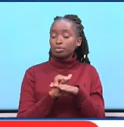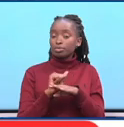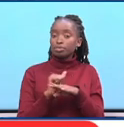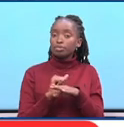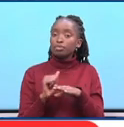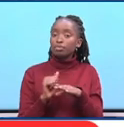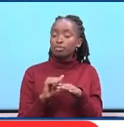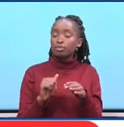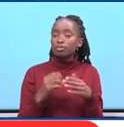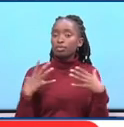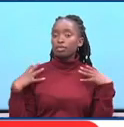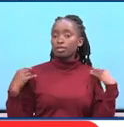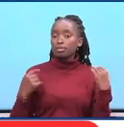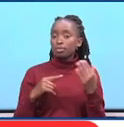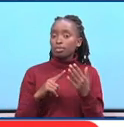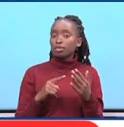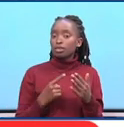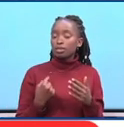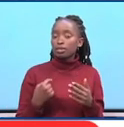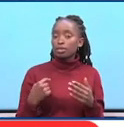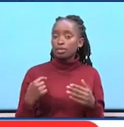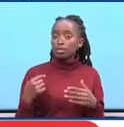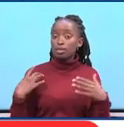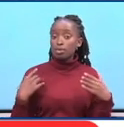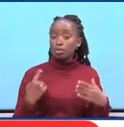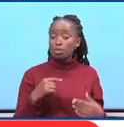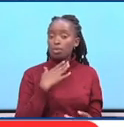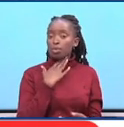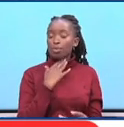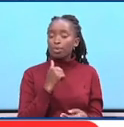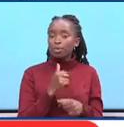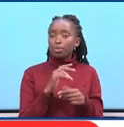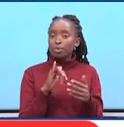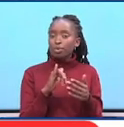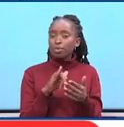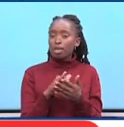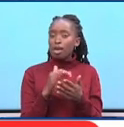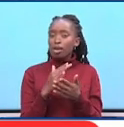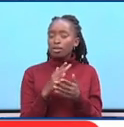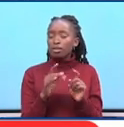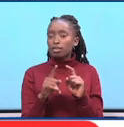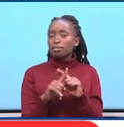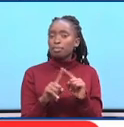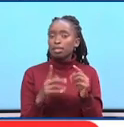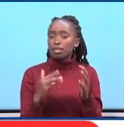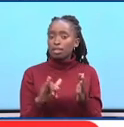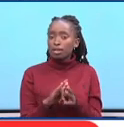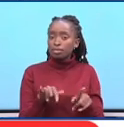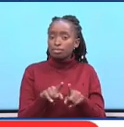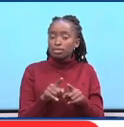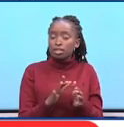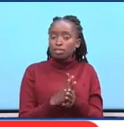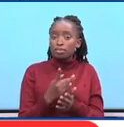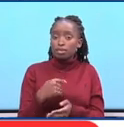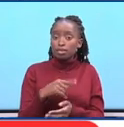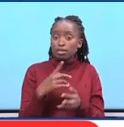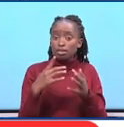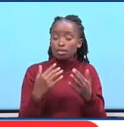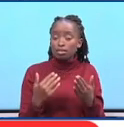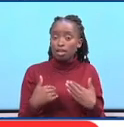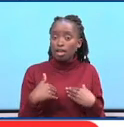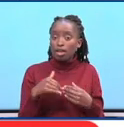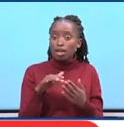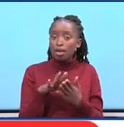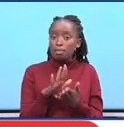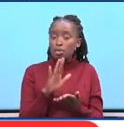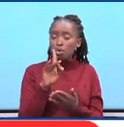was to win all our three matches and take the title home, and that is still our target up to now. So far we've won our two matches, we still have one more to go,